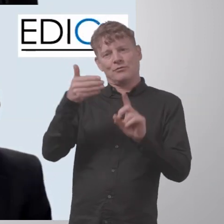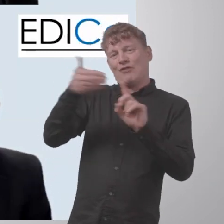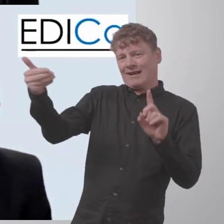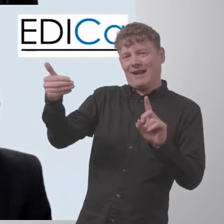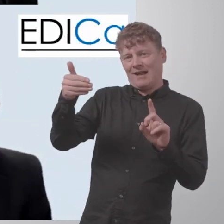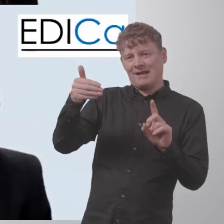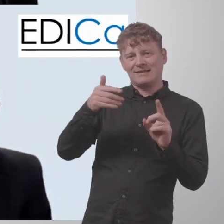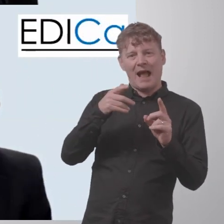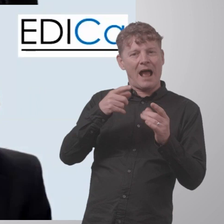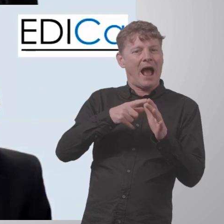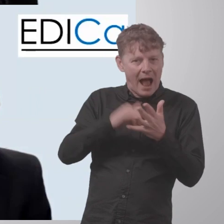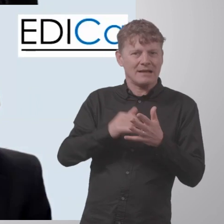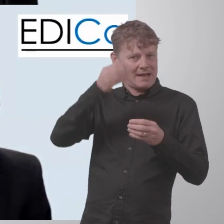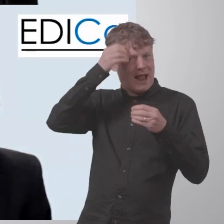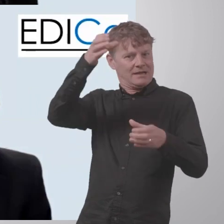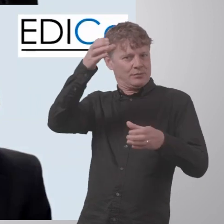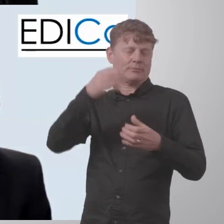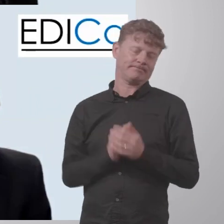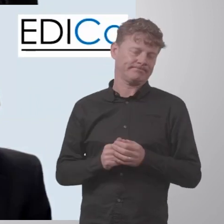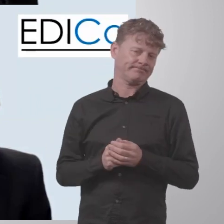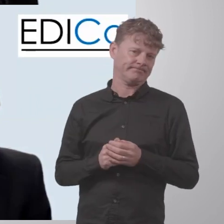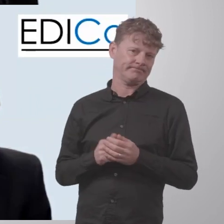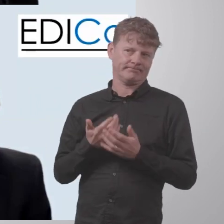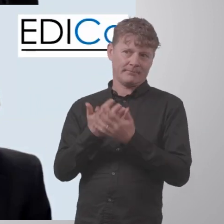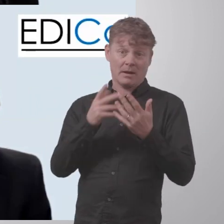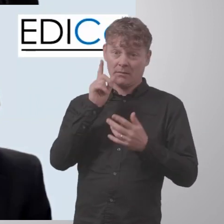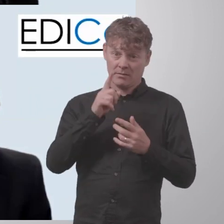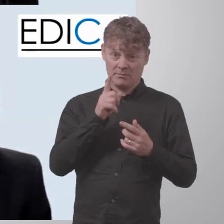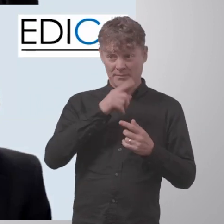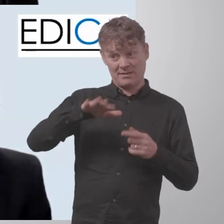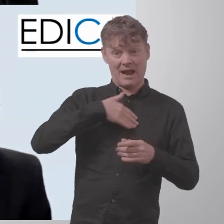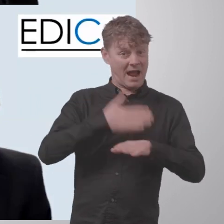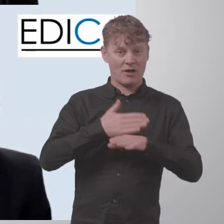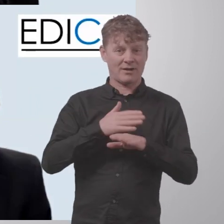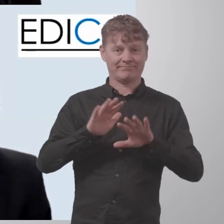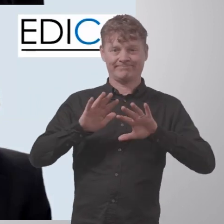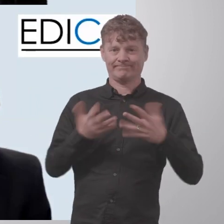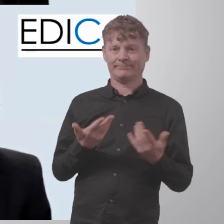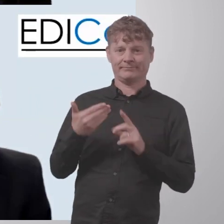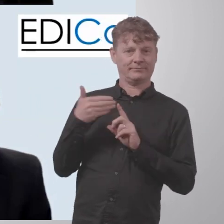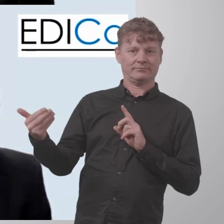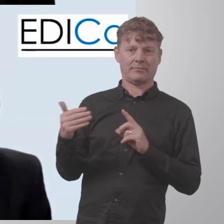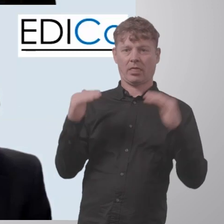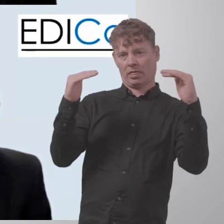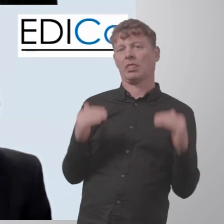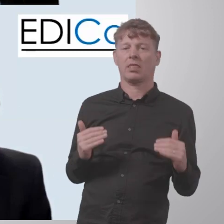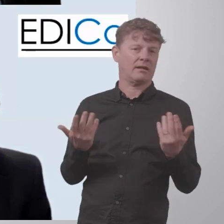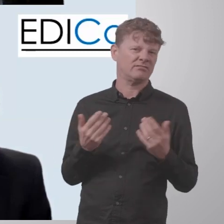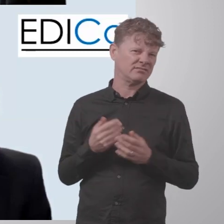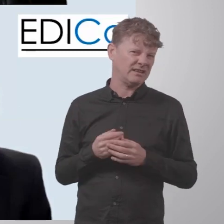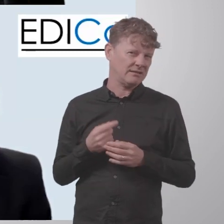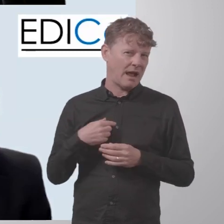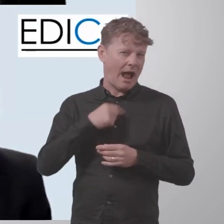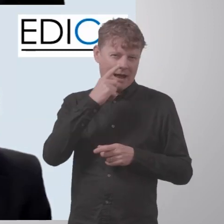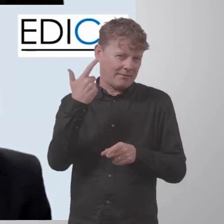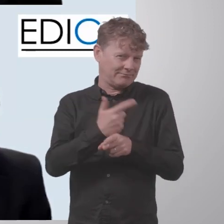tendency for people to do this kind of work without the expertise of it. And I can talk about that in more detail if people want examples,